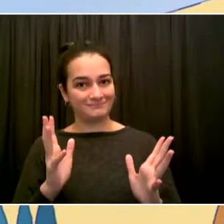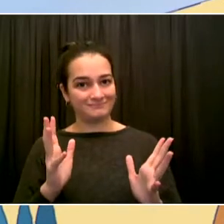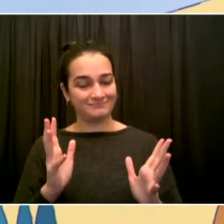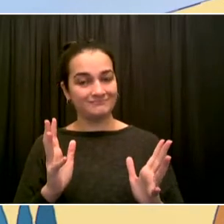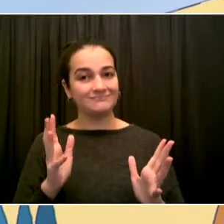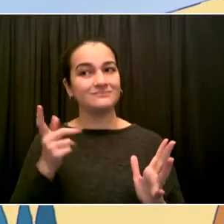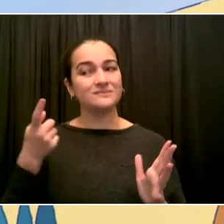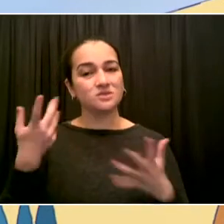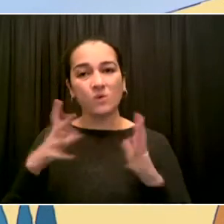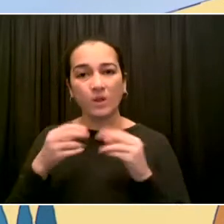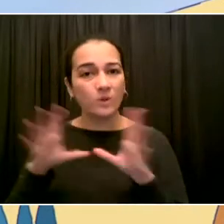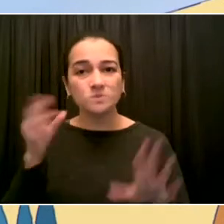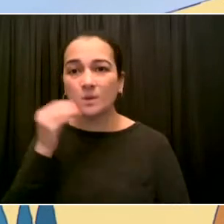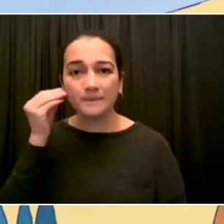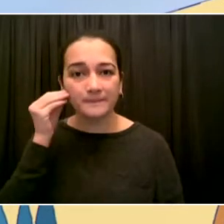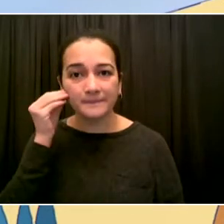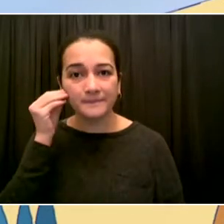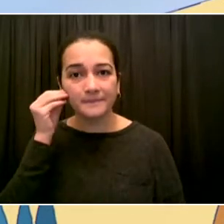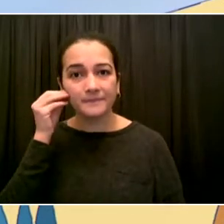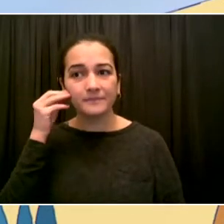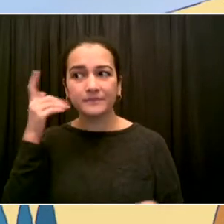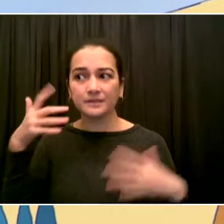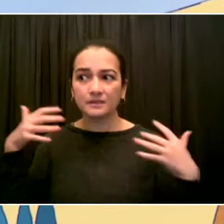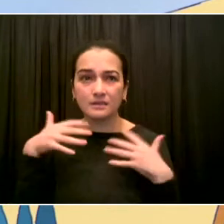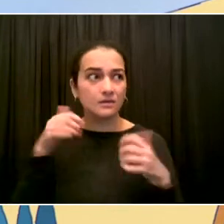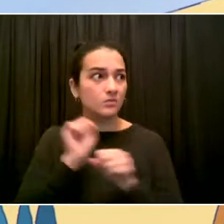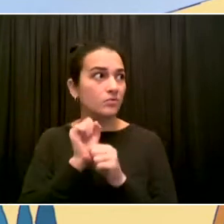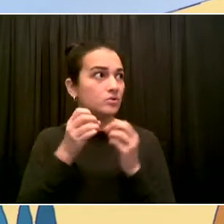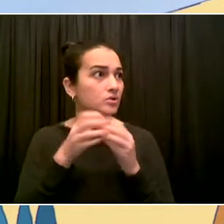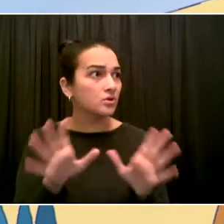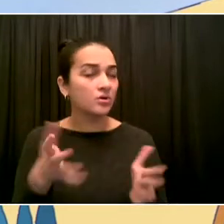despite all the disruptions, all the challenges we've gone through. Well,